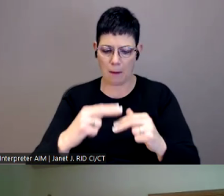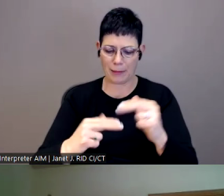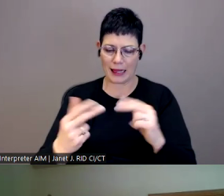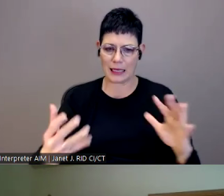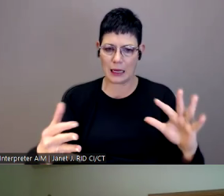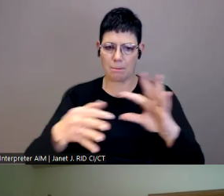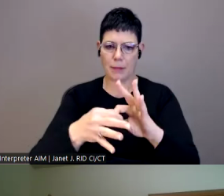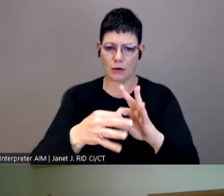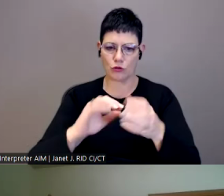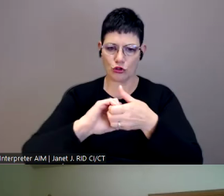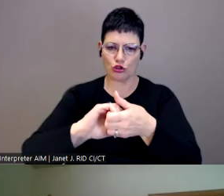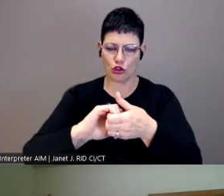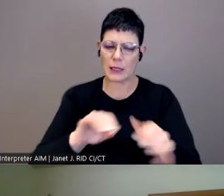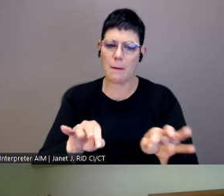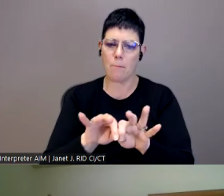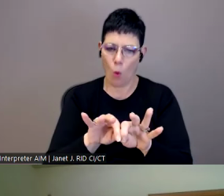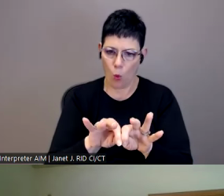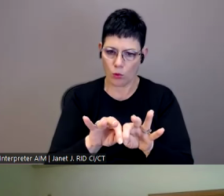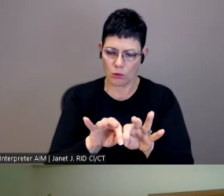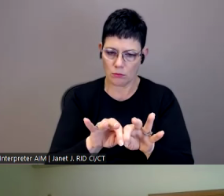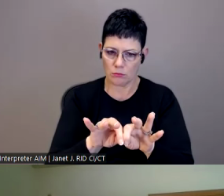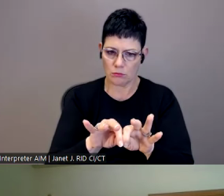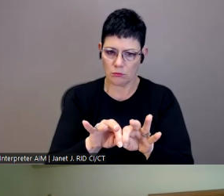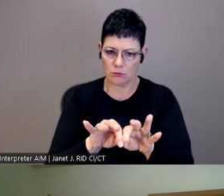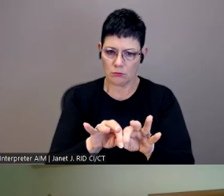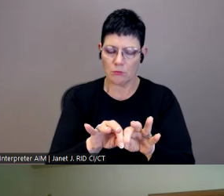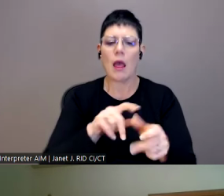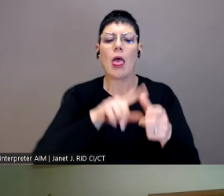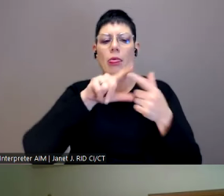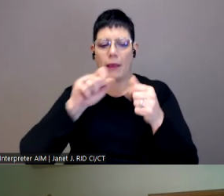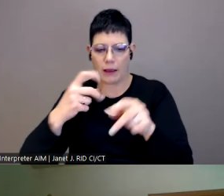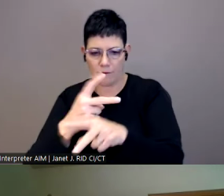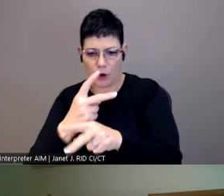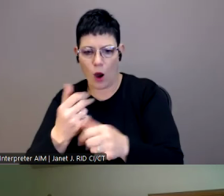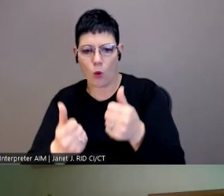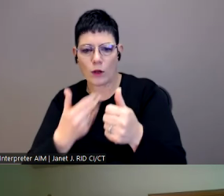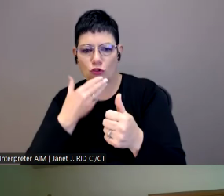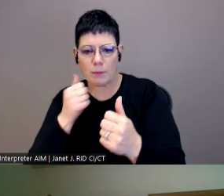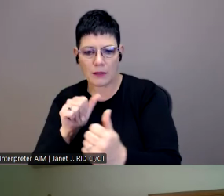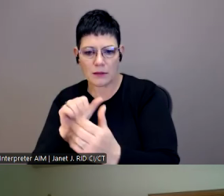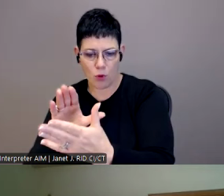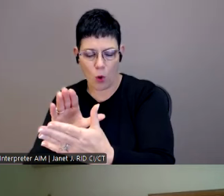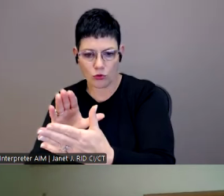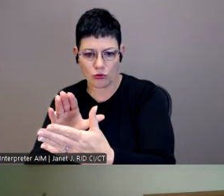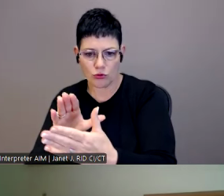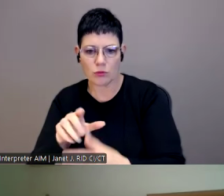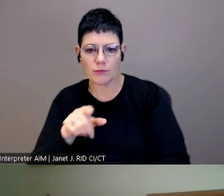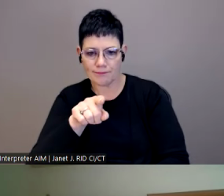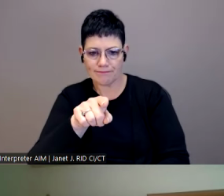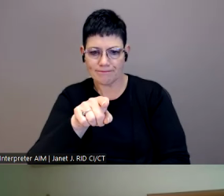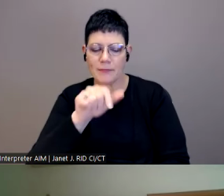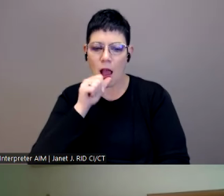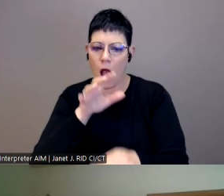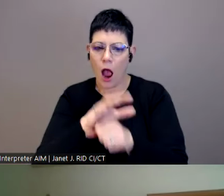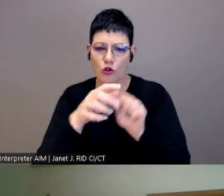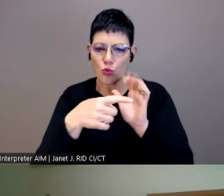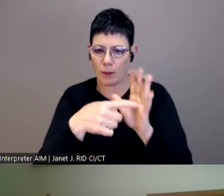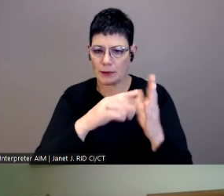help you discover what method is going to work, or methods, to Aaron's point. And this need to engage underrepresented